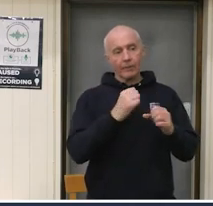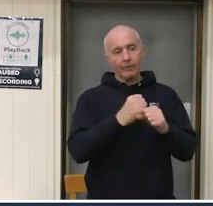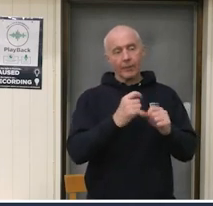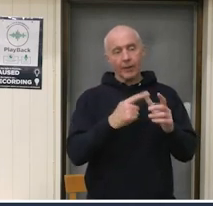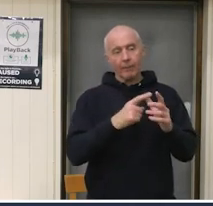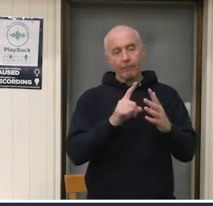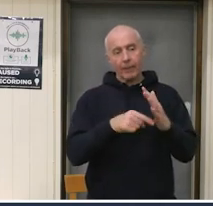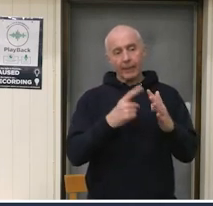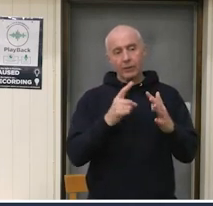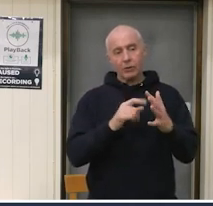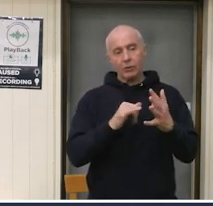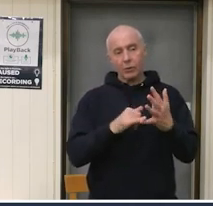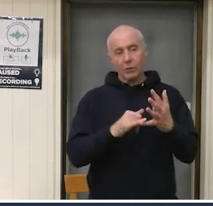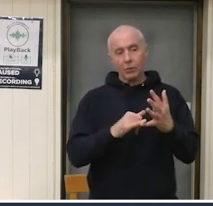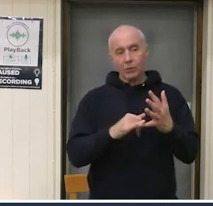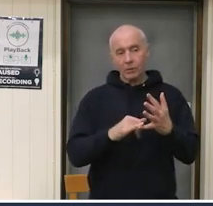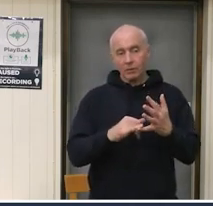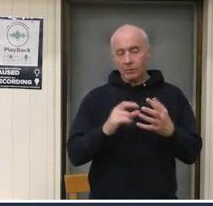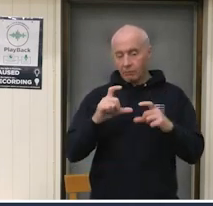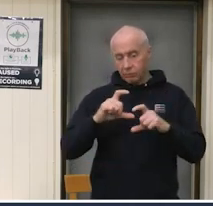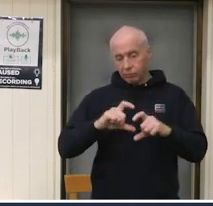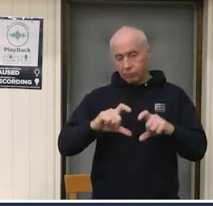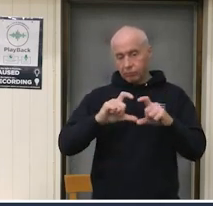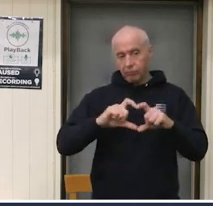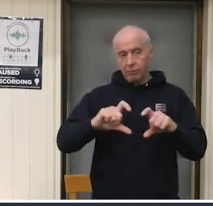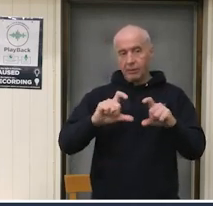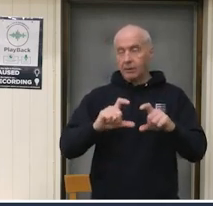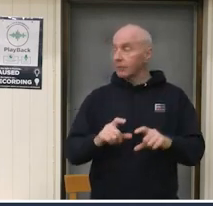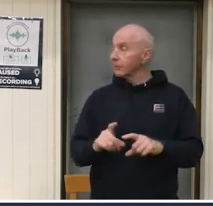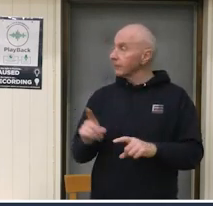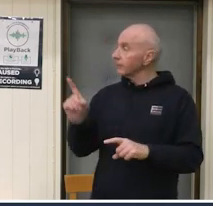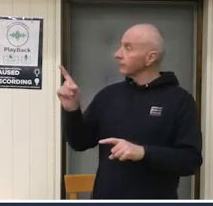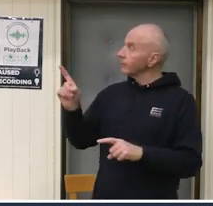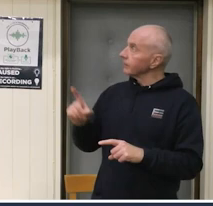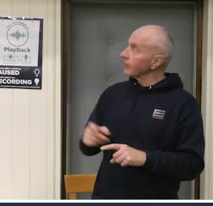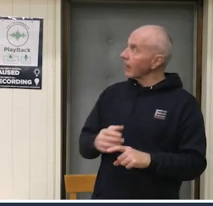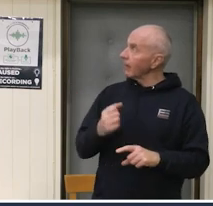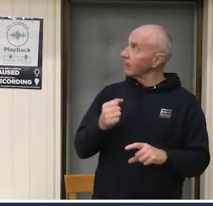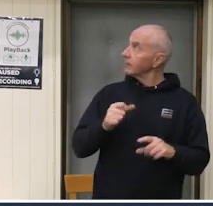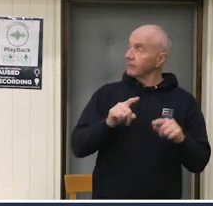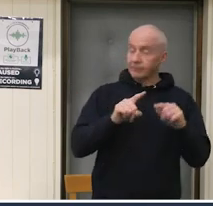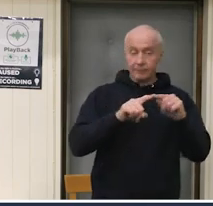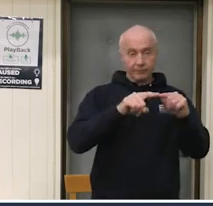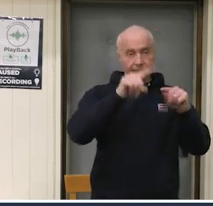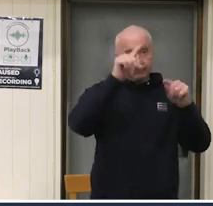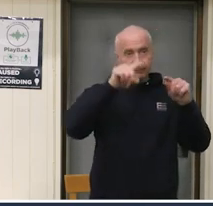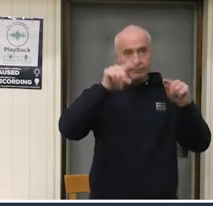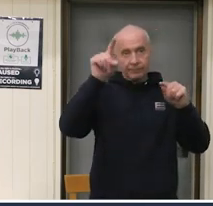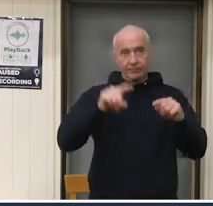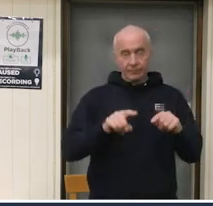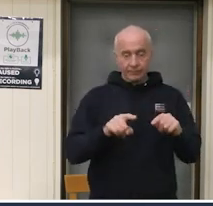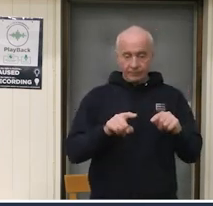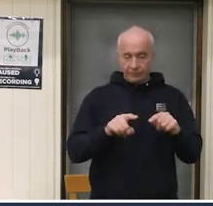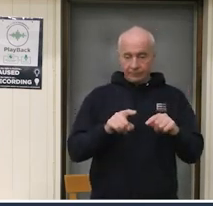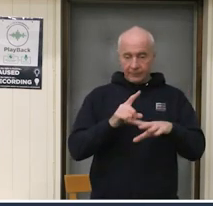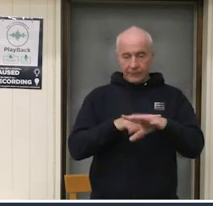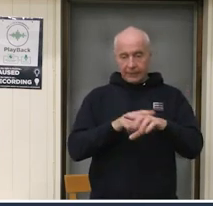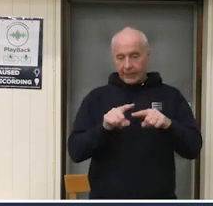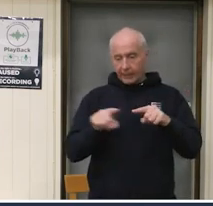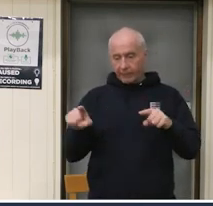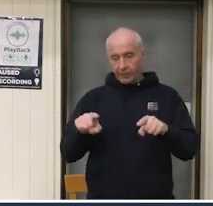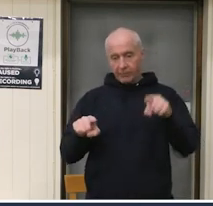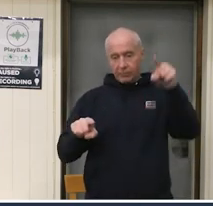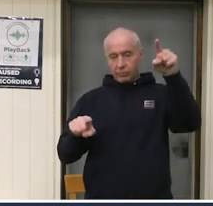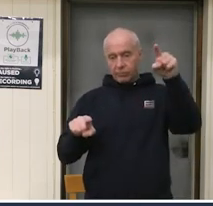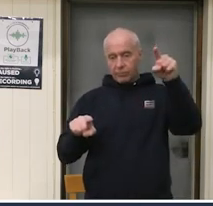22 four-bar kick cats, right? This is the only graph I've got in this talk, right? So you've got time along the bottom here, fusion power